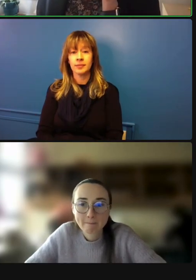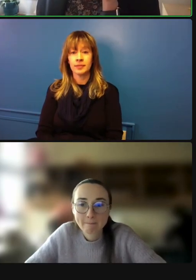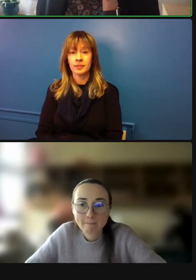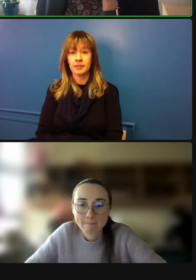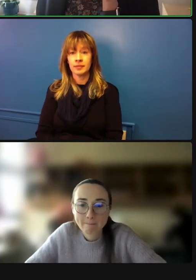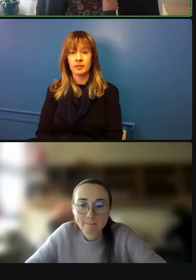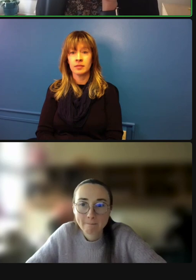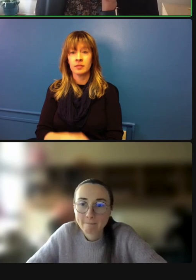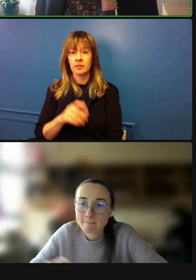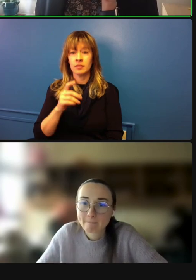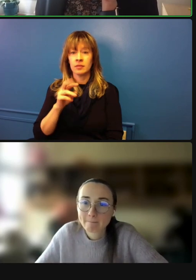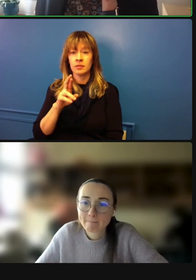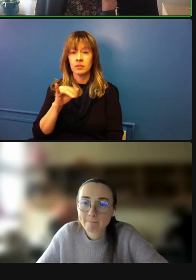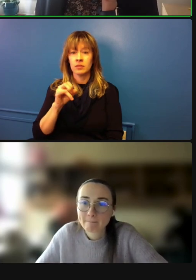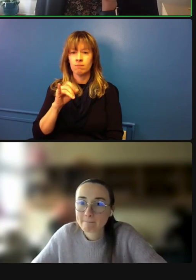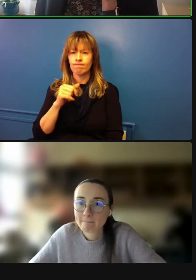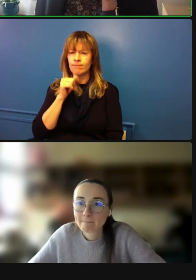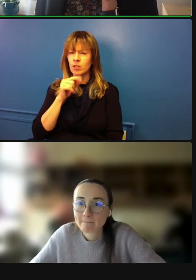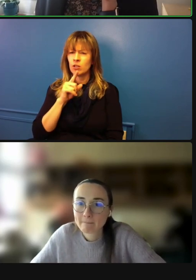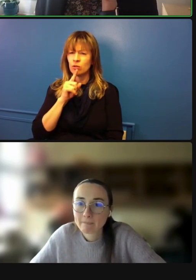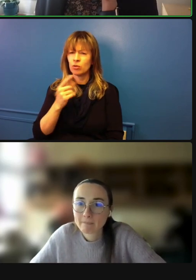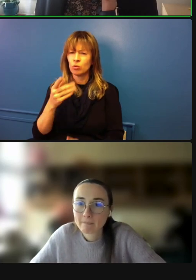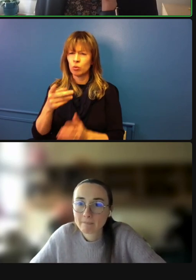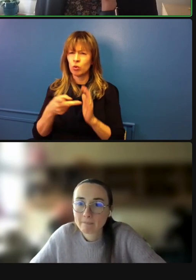I guess I'm not sure what you mean